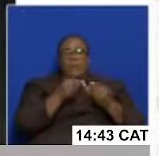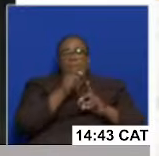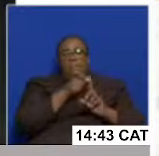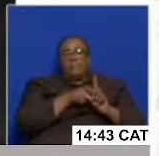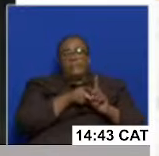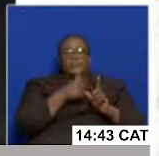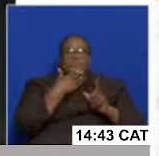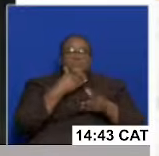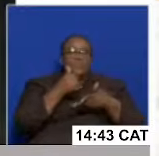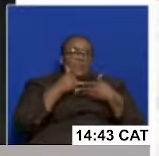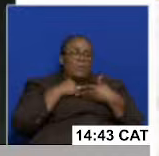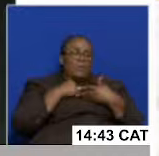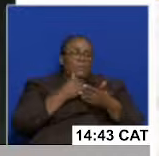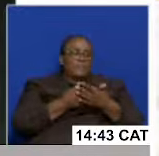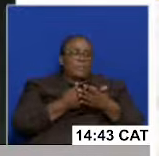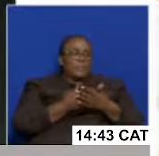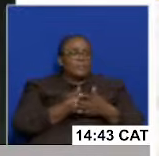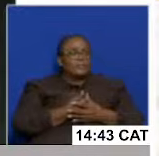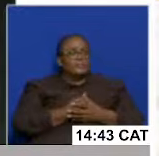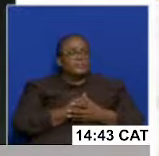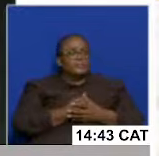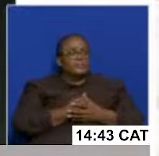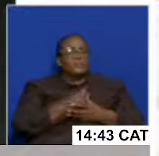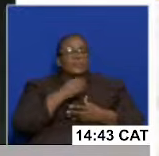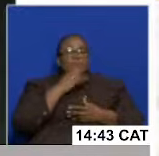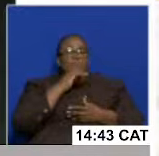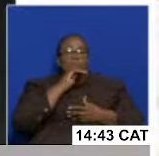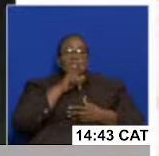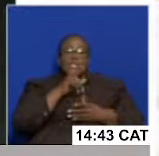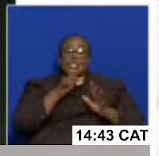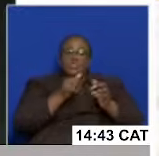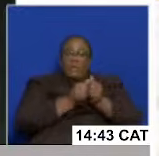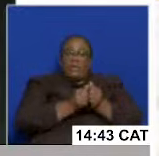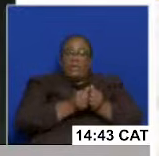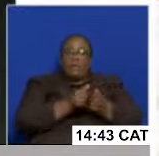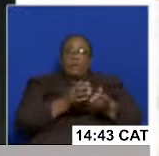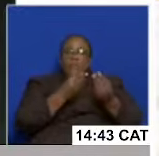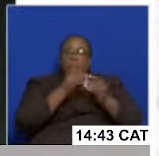You will jointly get someone who can help to make the case go away.